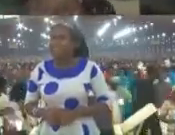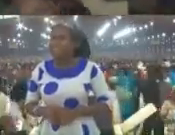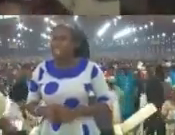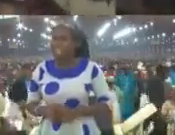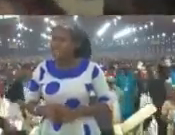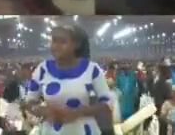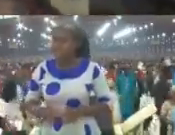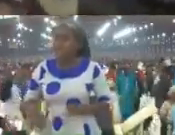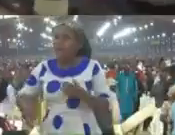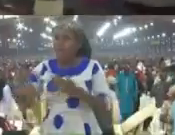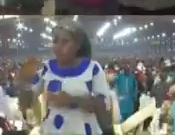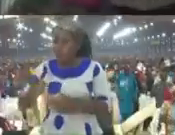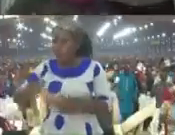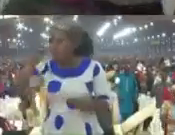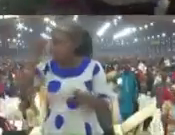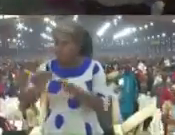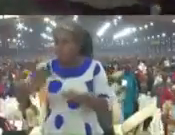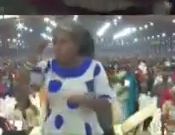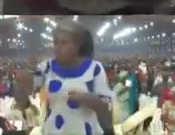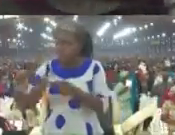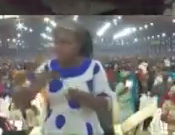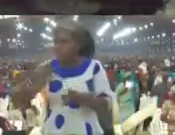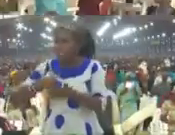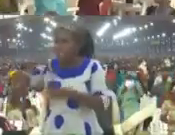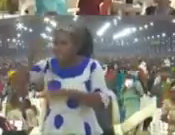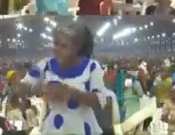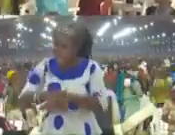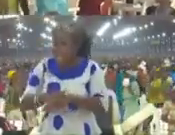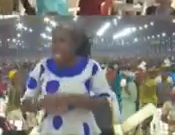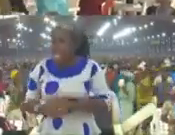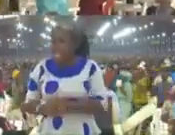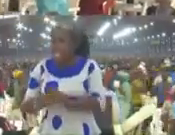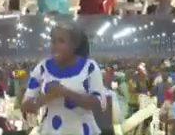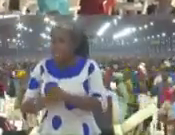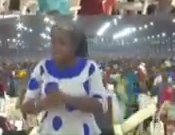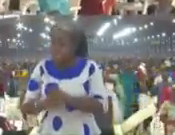Almighty God, remember me tonight.